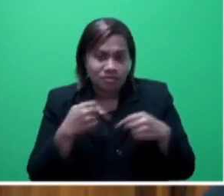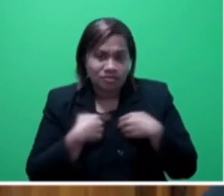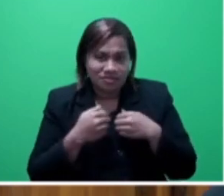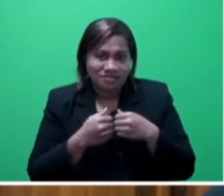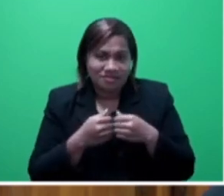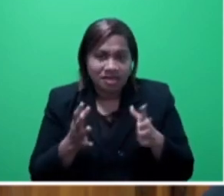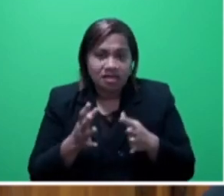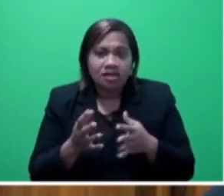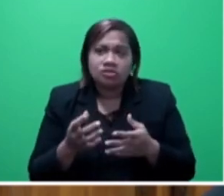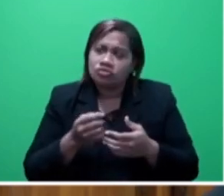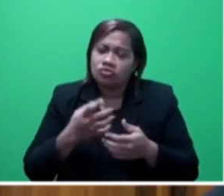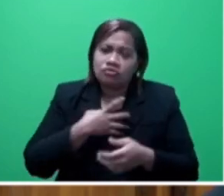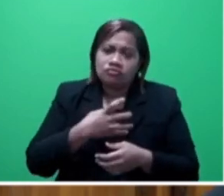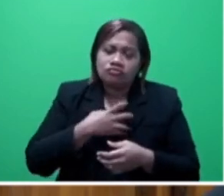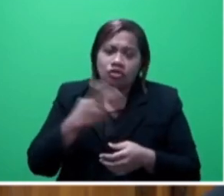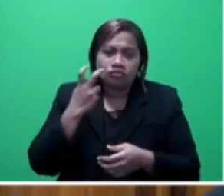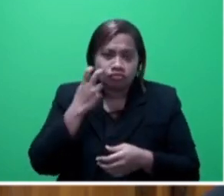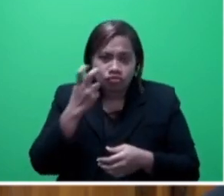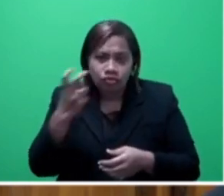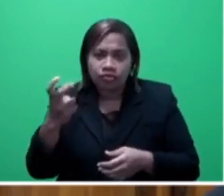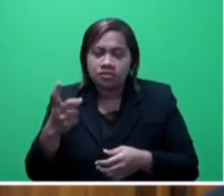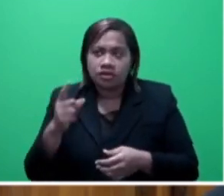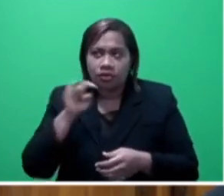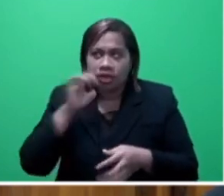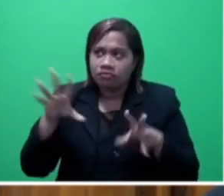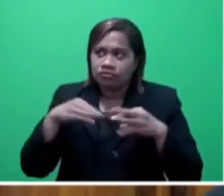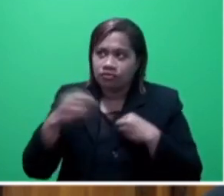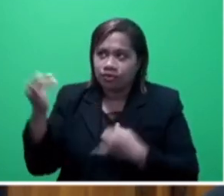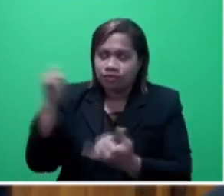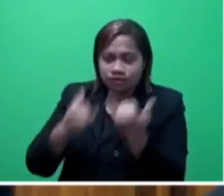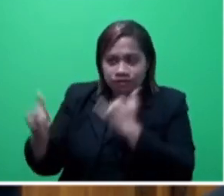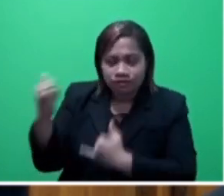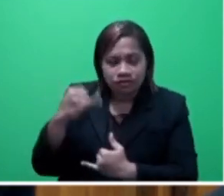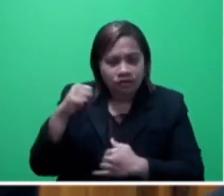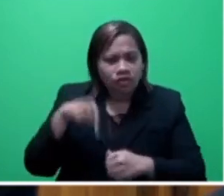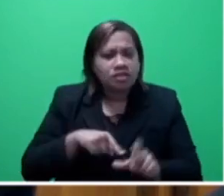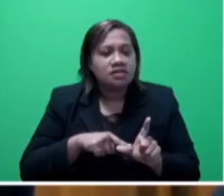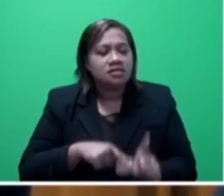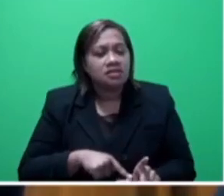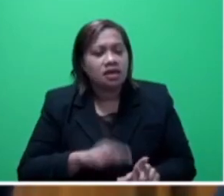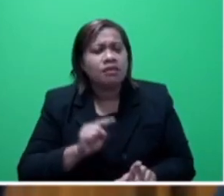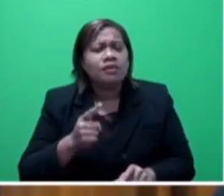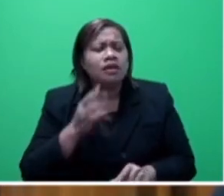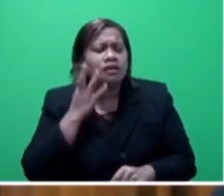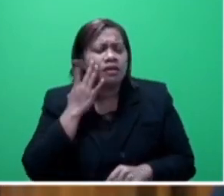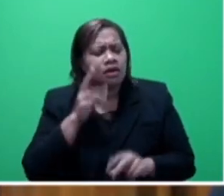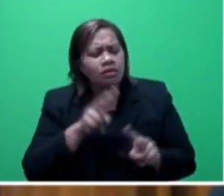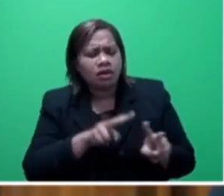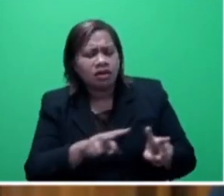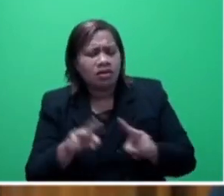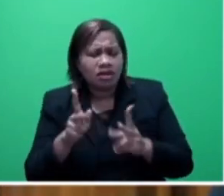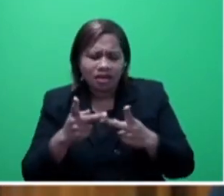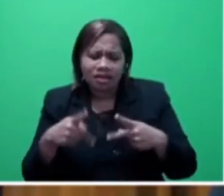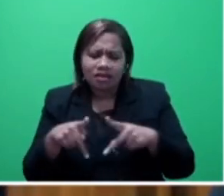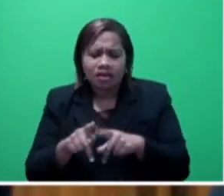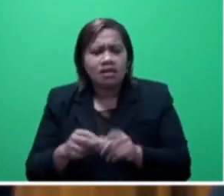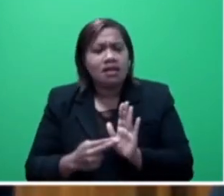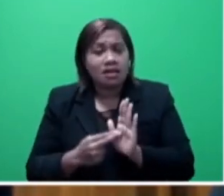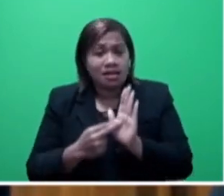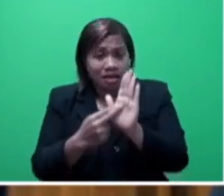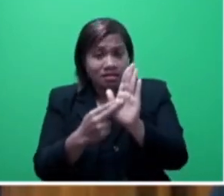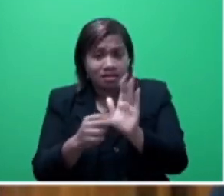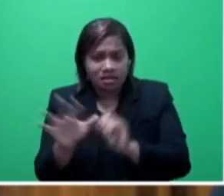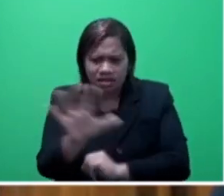later this year. And so, if you look at the infrastructure around Nadi, obviously